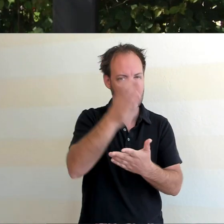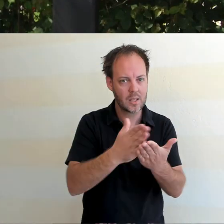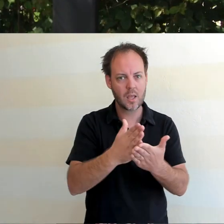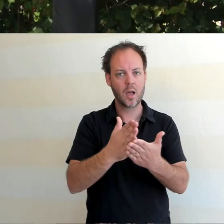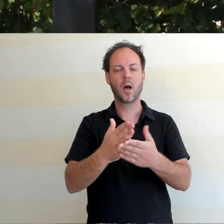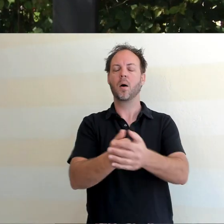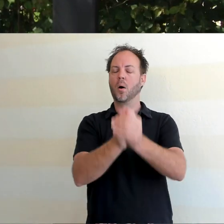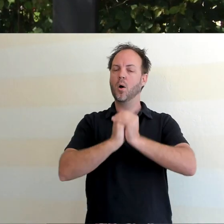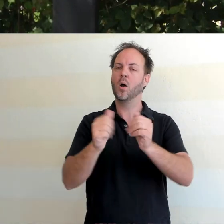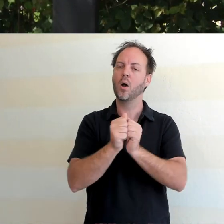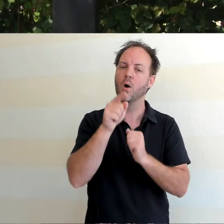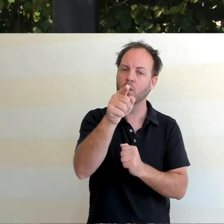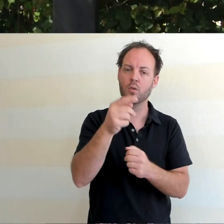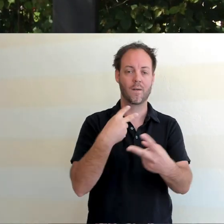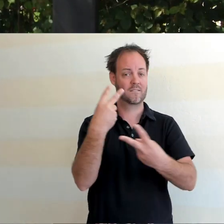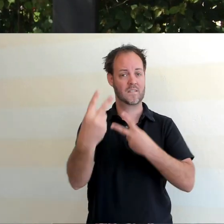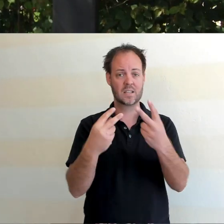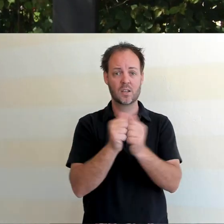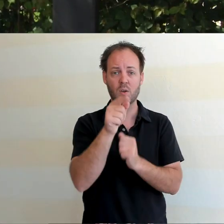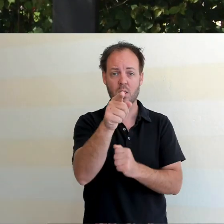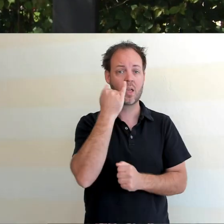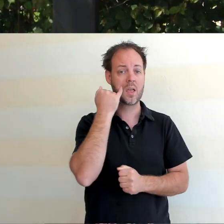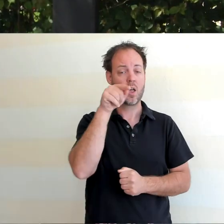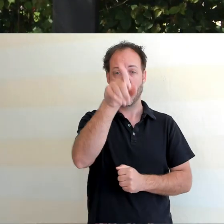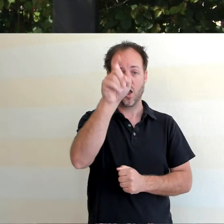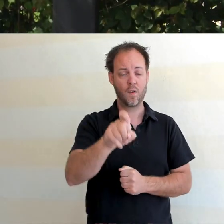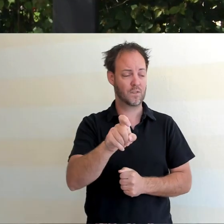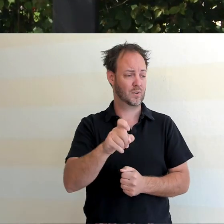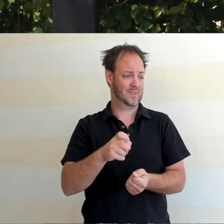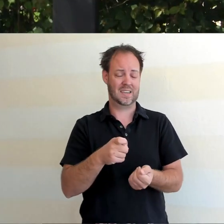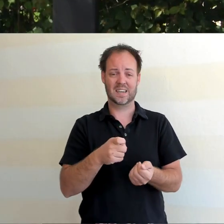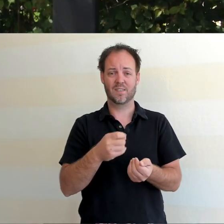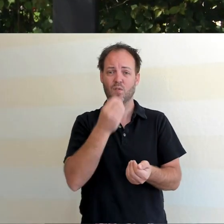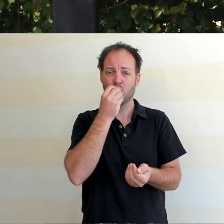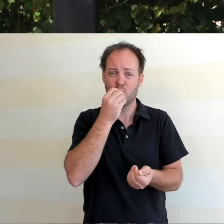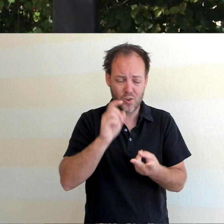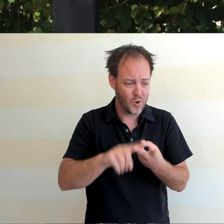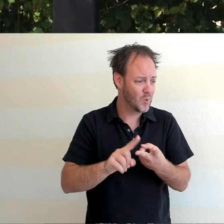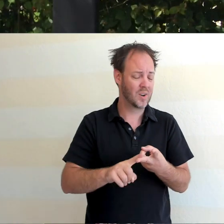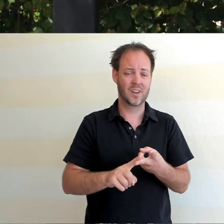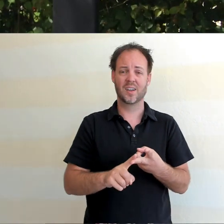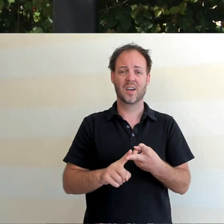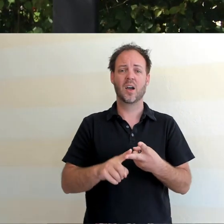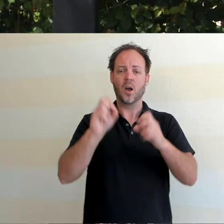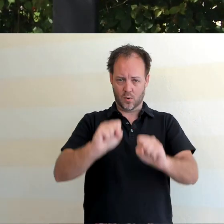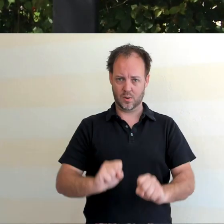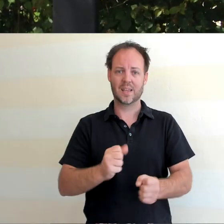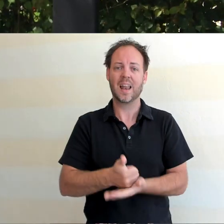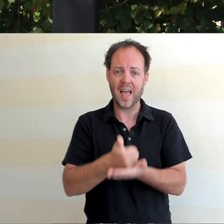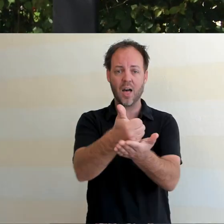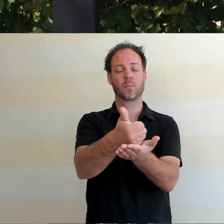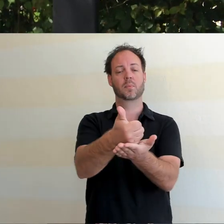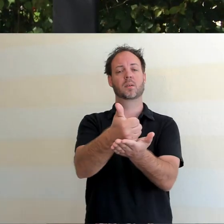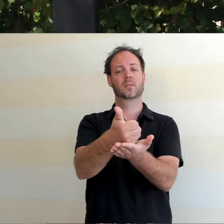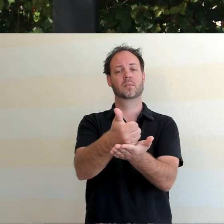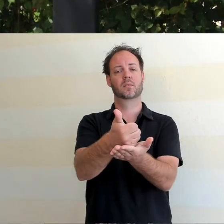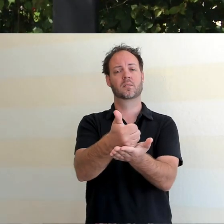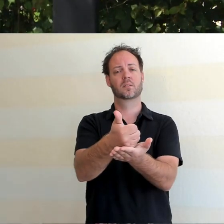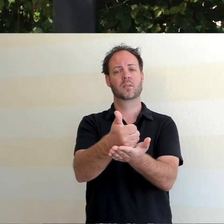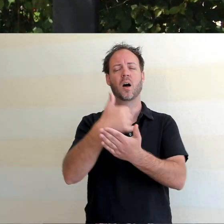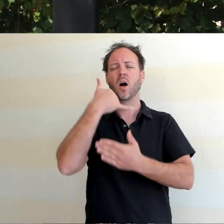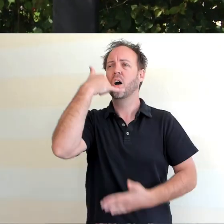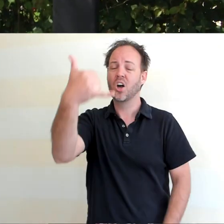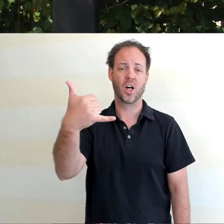you, visit with you. If you need supplies, if you need groceries, we can help you with that. Just give us a